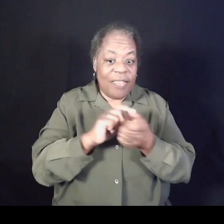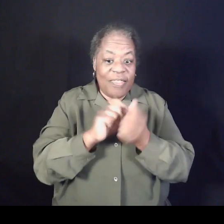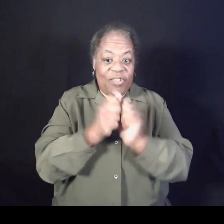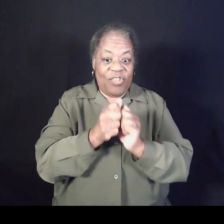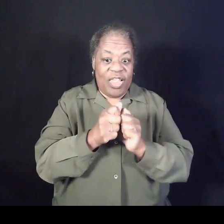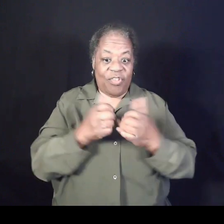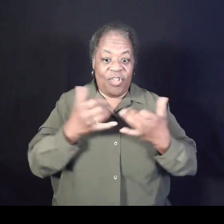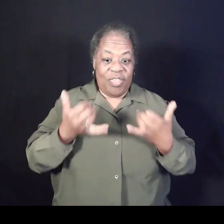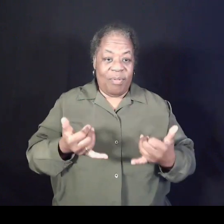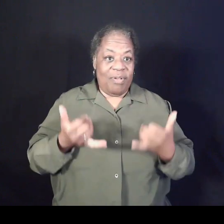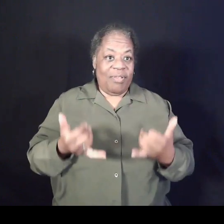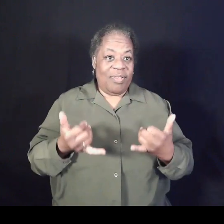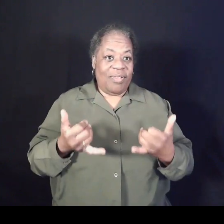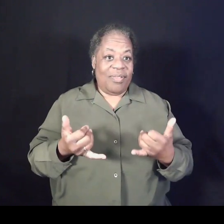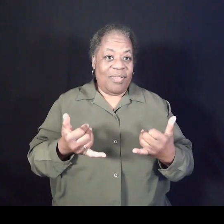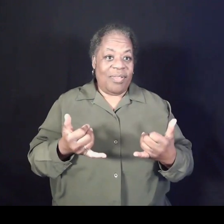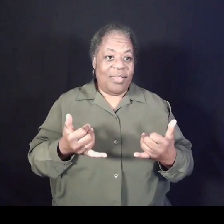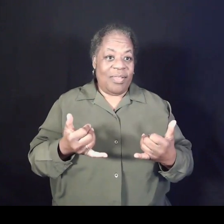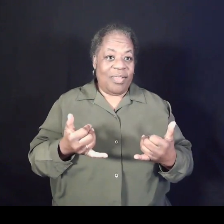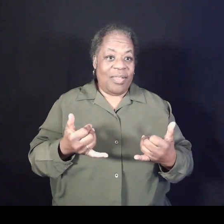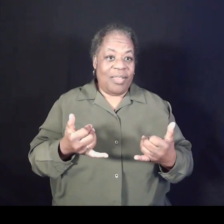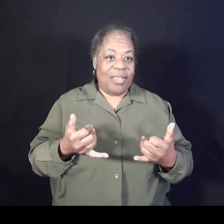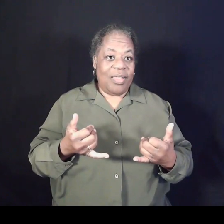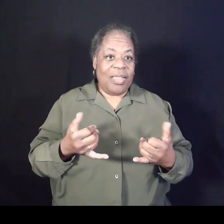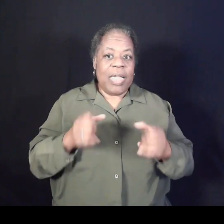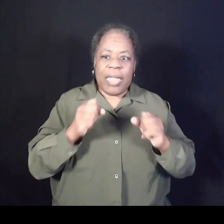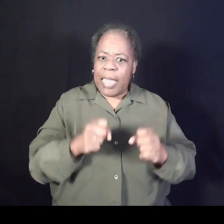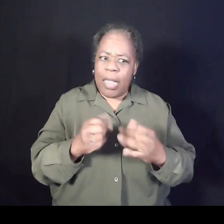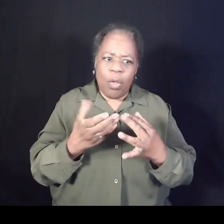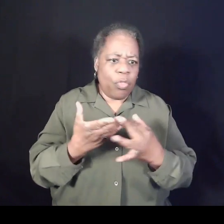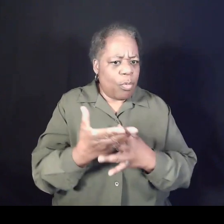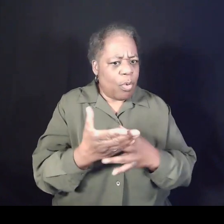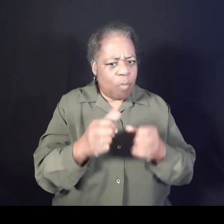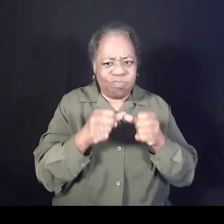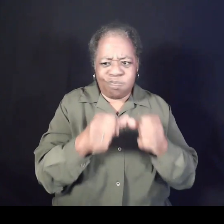present. We can make it through just about anything